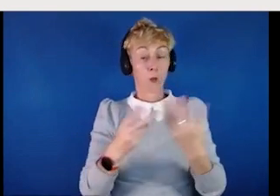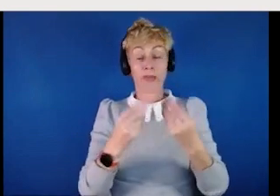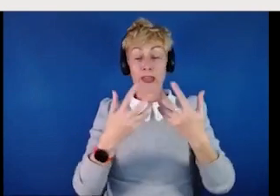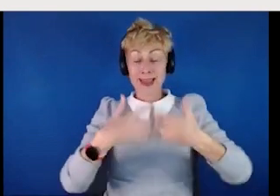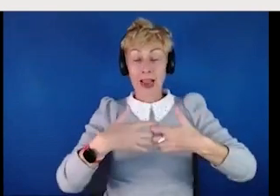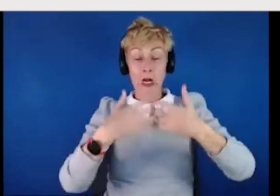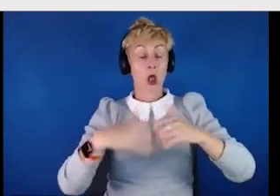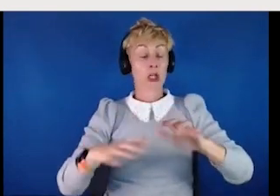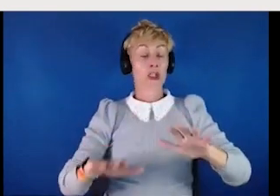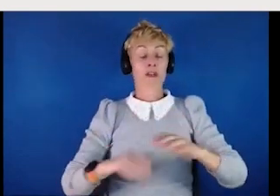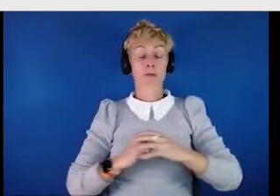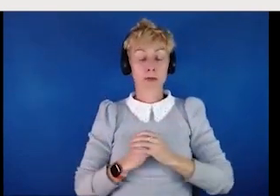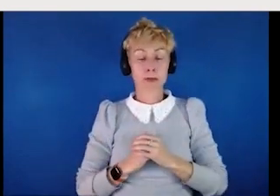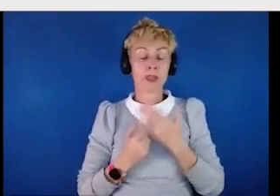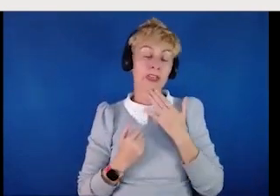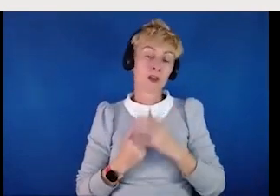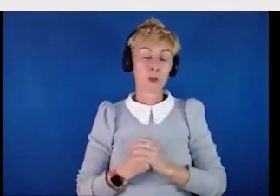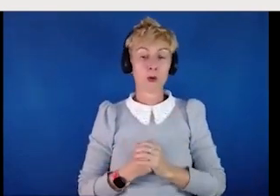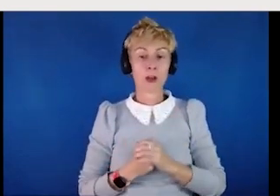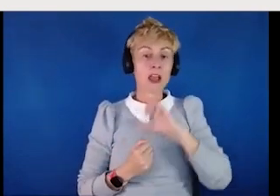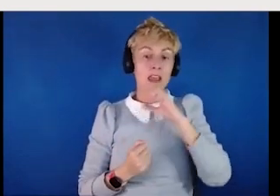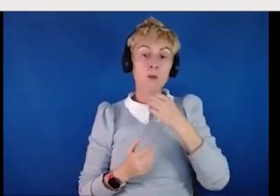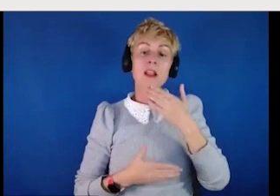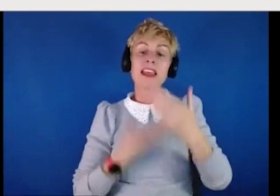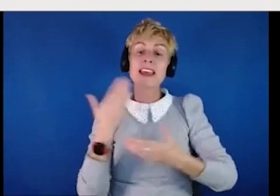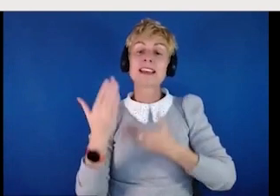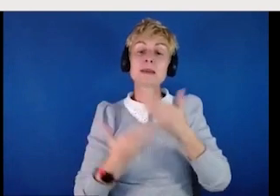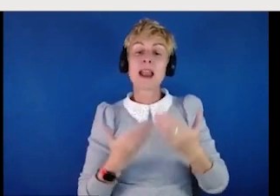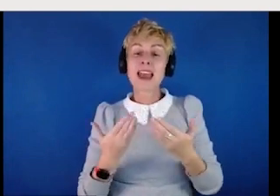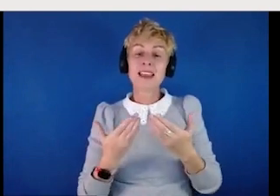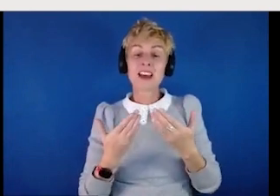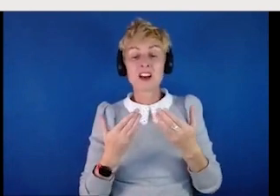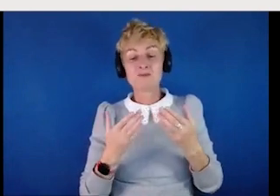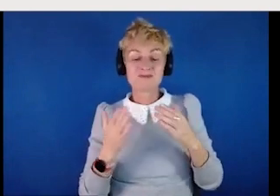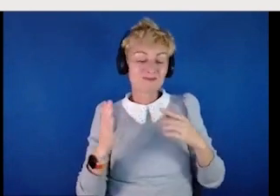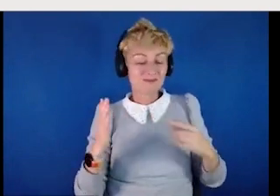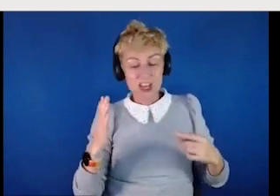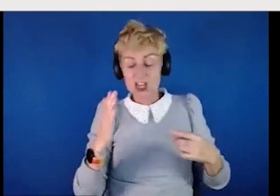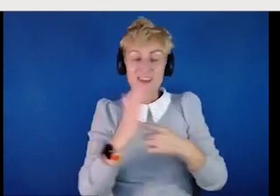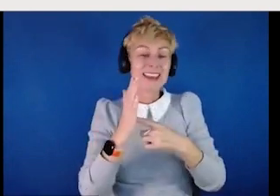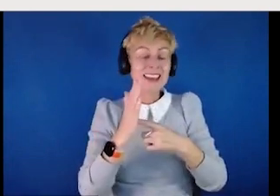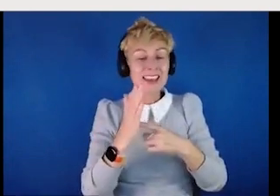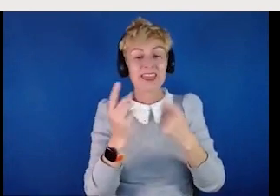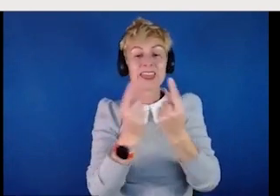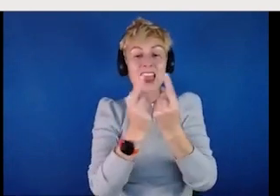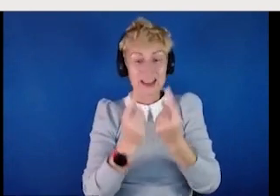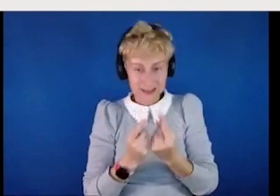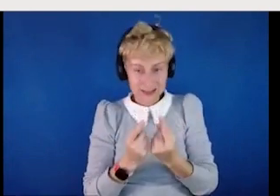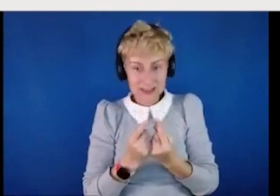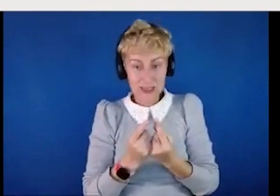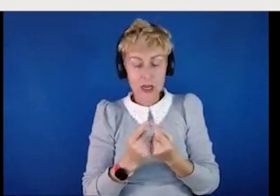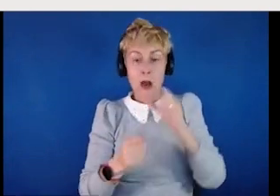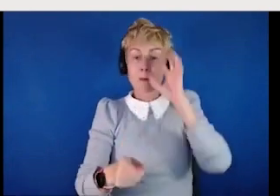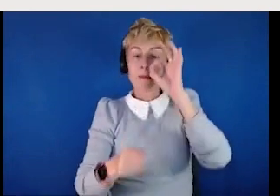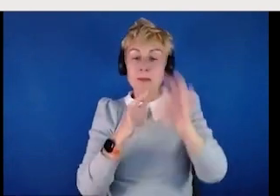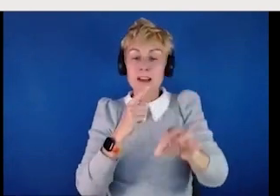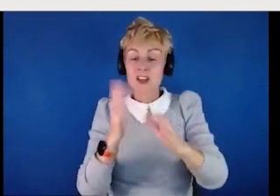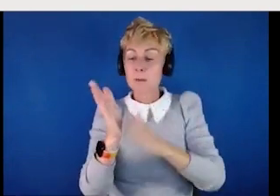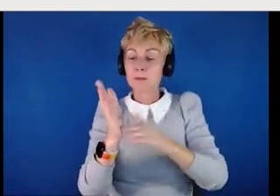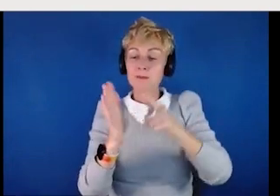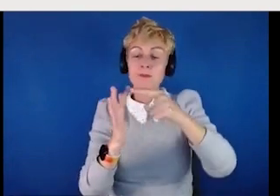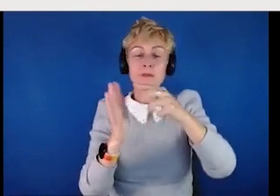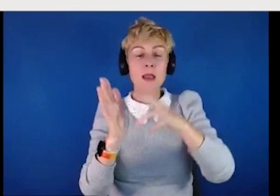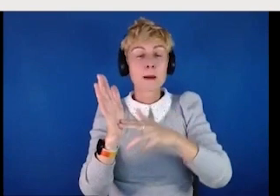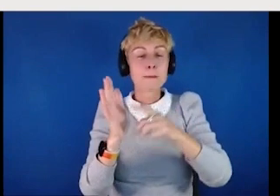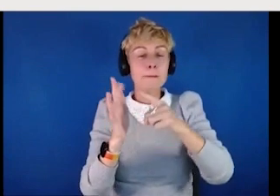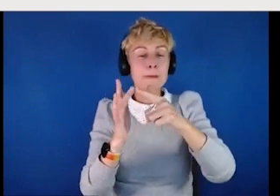He will run us through some of the key features, especially the Mentimeter that we want to use for some of our